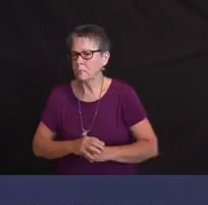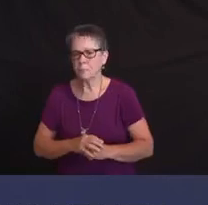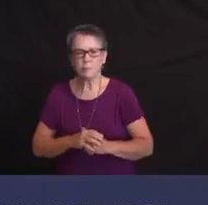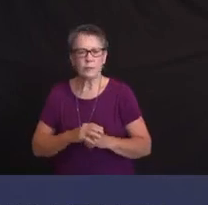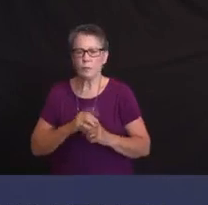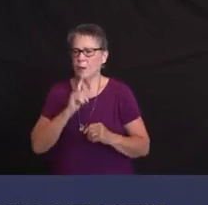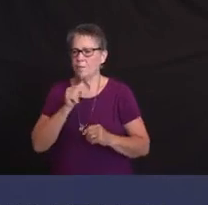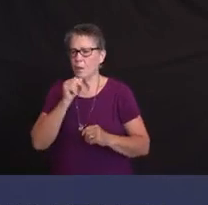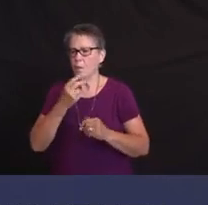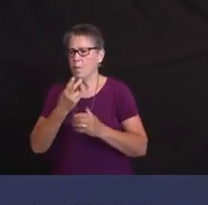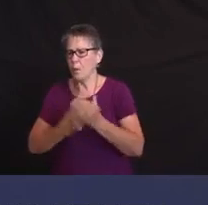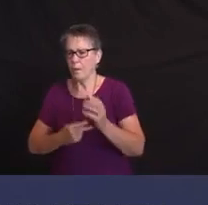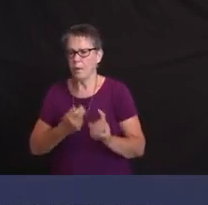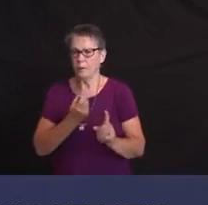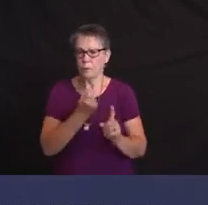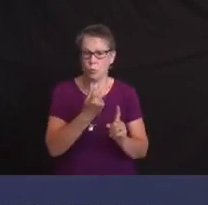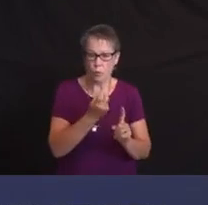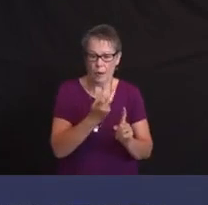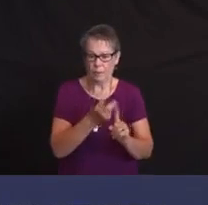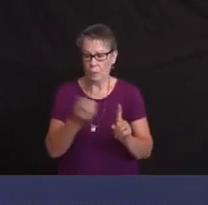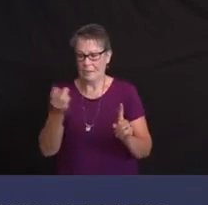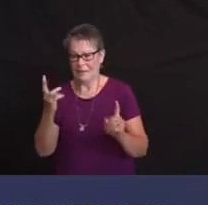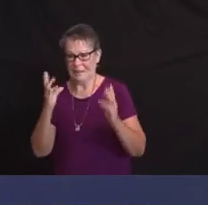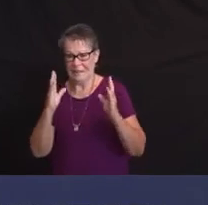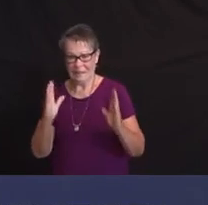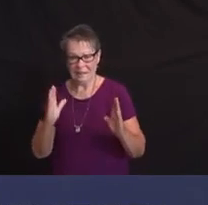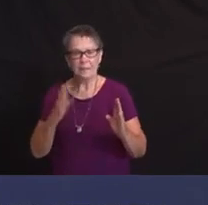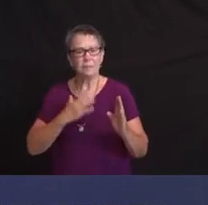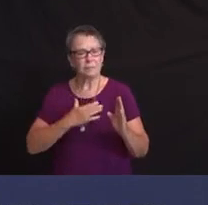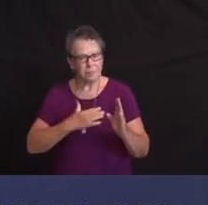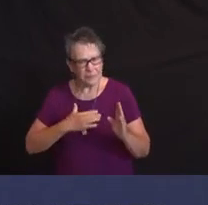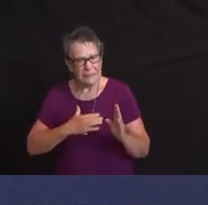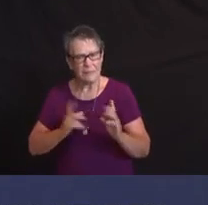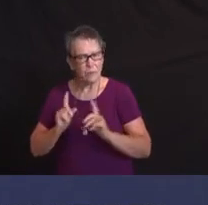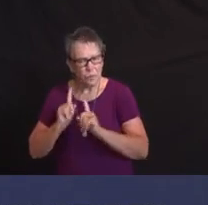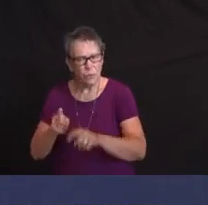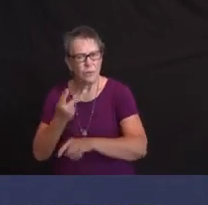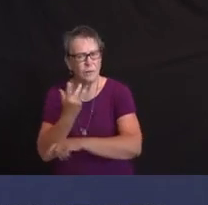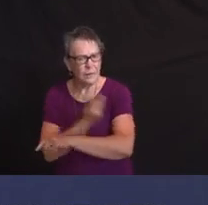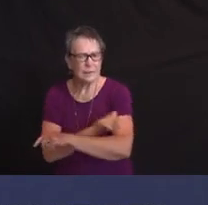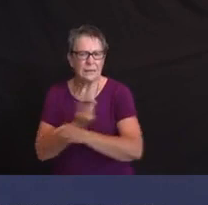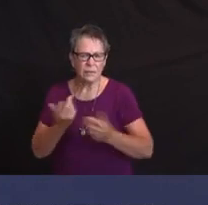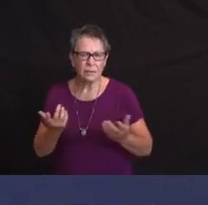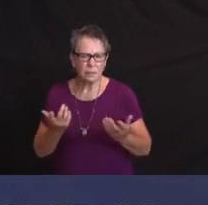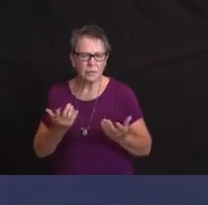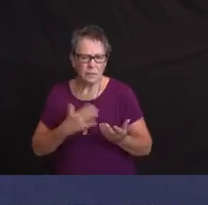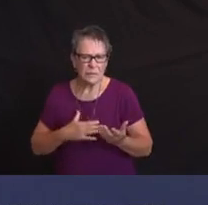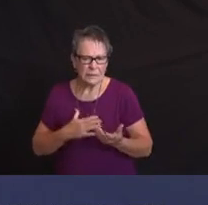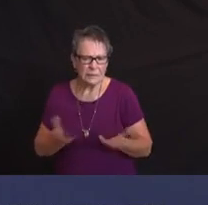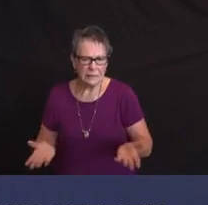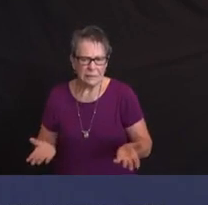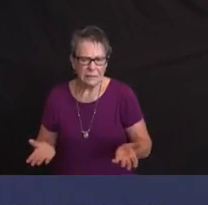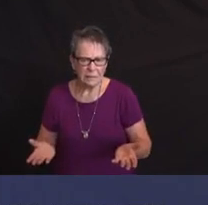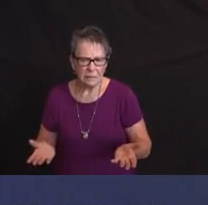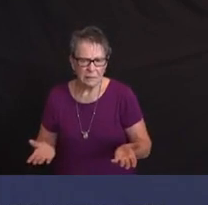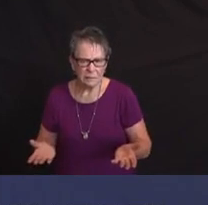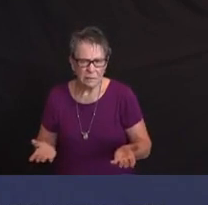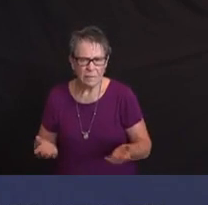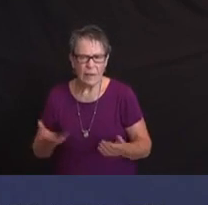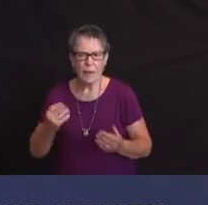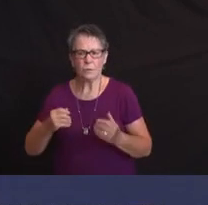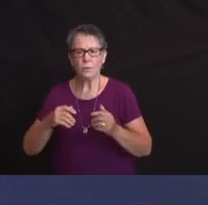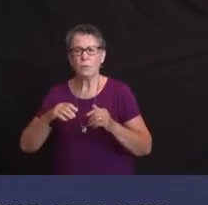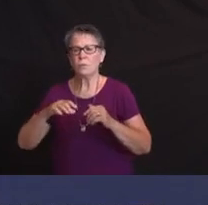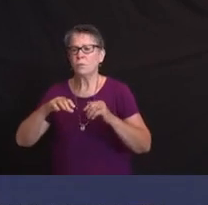17, we need more of you to step up. And the other thing worth noting, just under 115,000